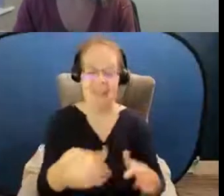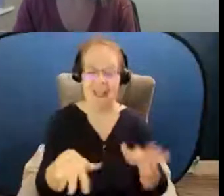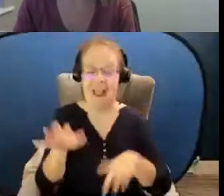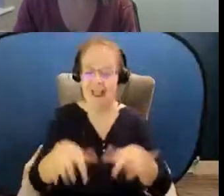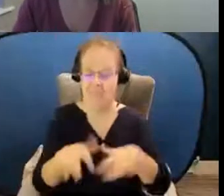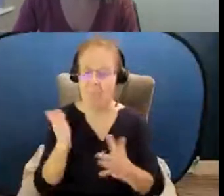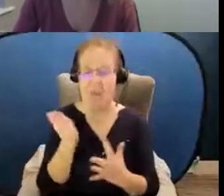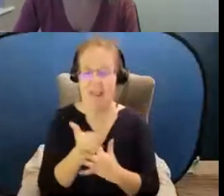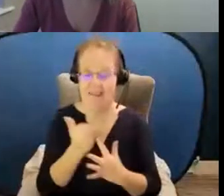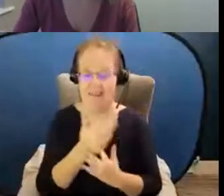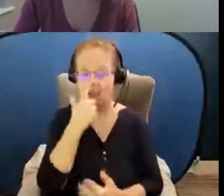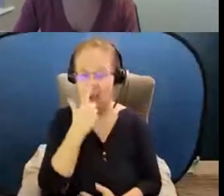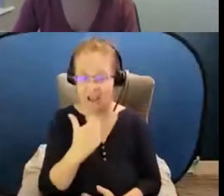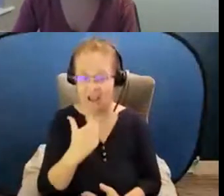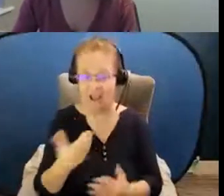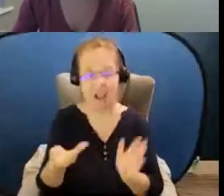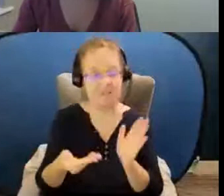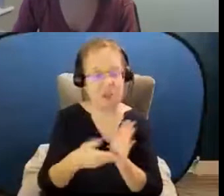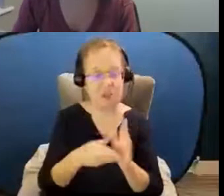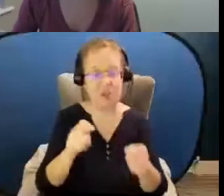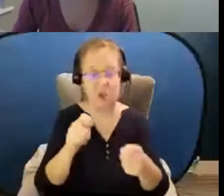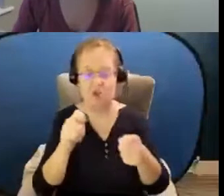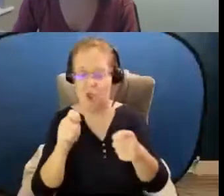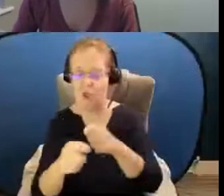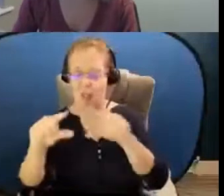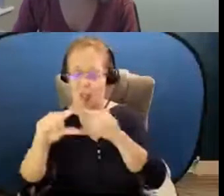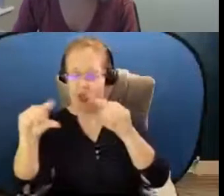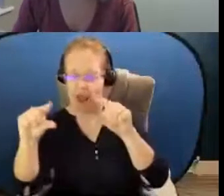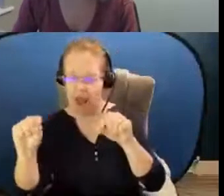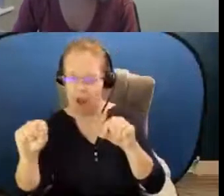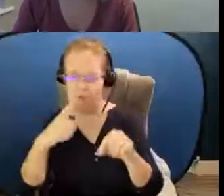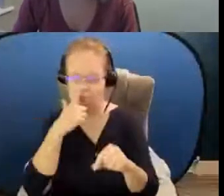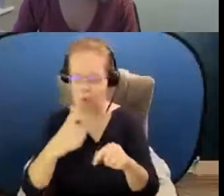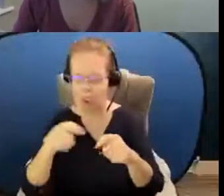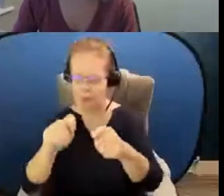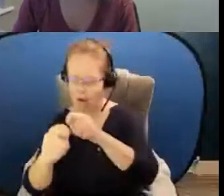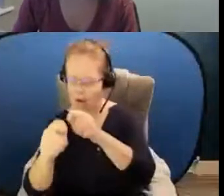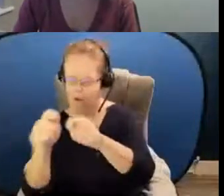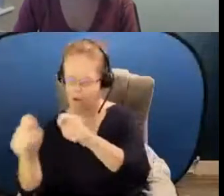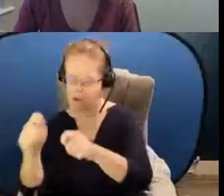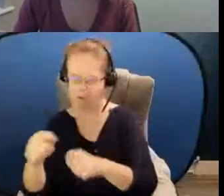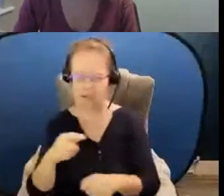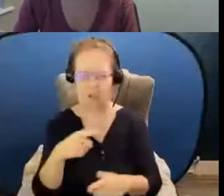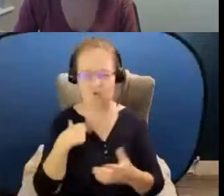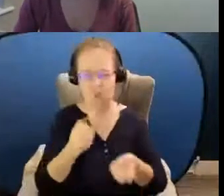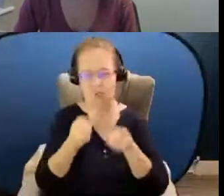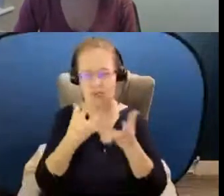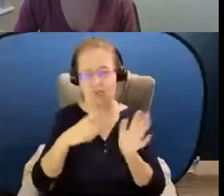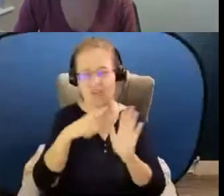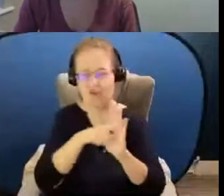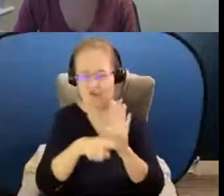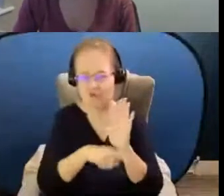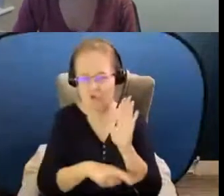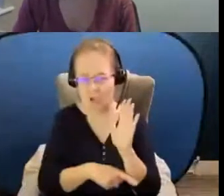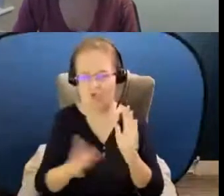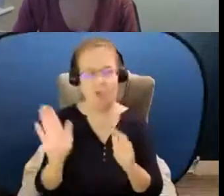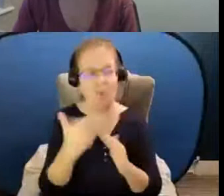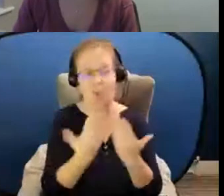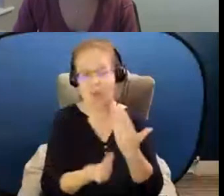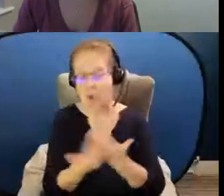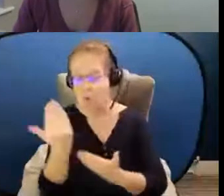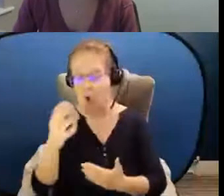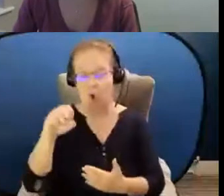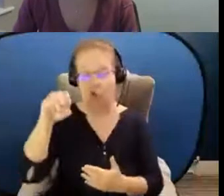you can do things like add custom ARIA labels for the interaction as a whole to give instructions to users. There are ARIA labels for the